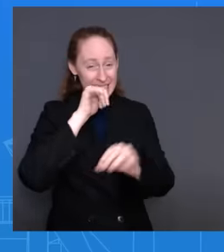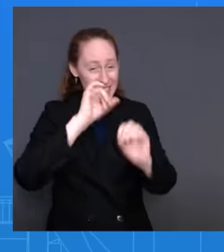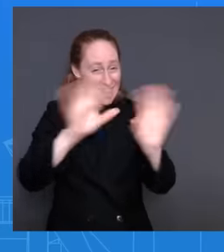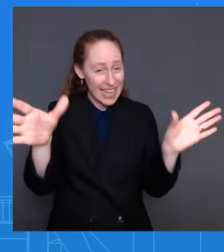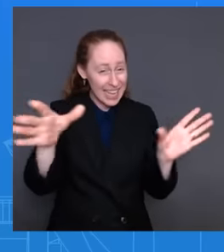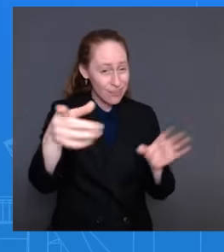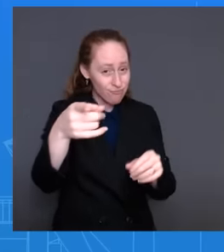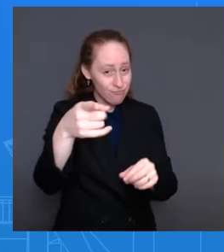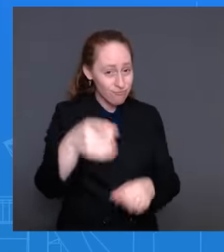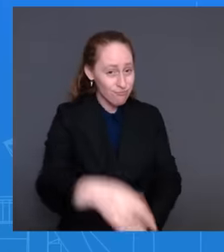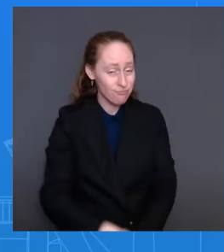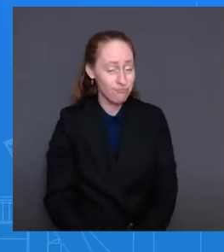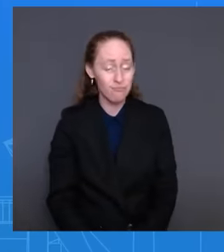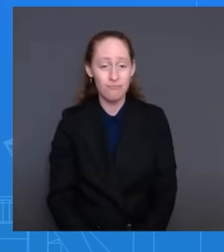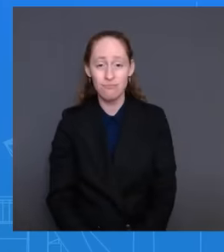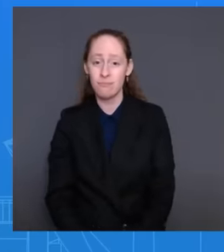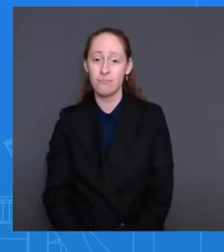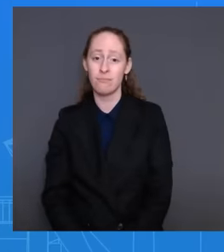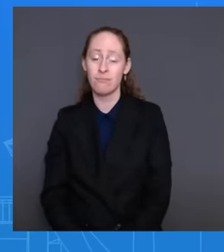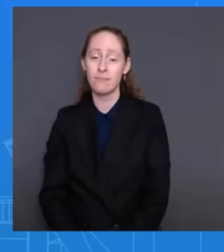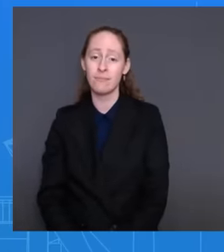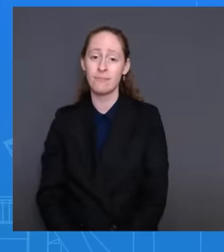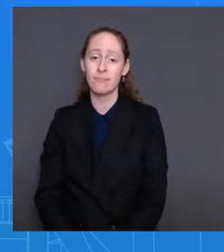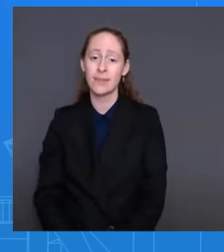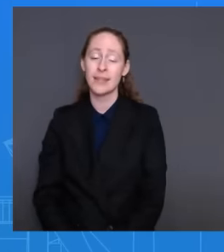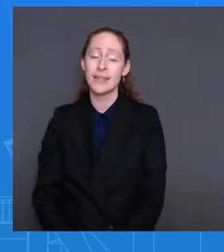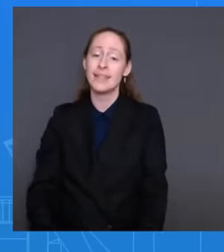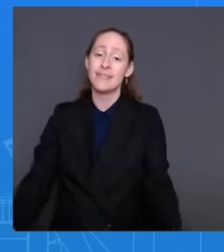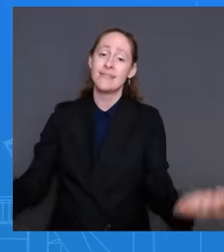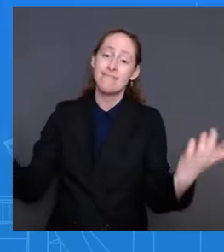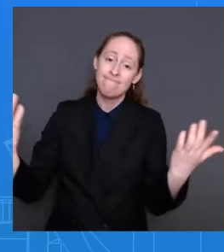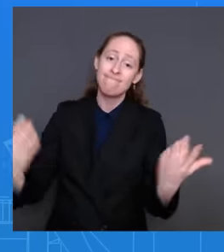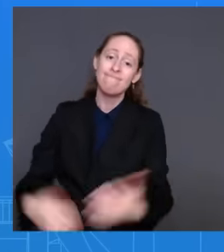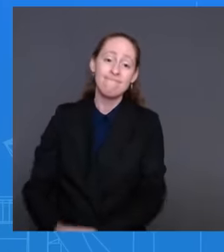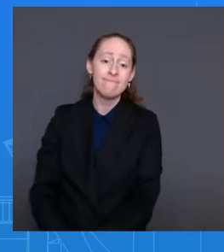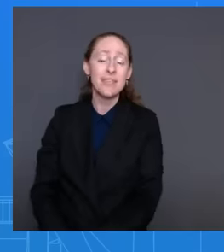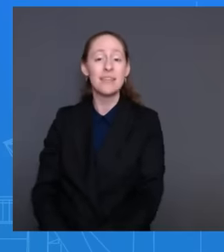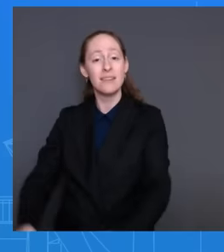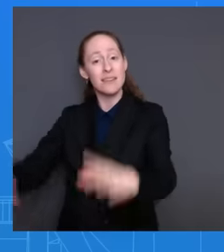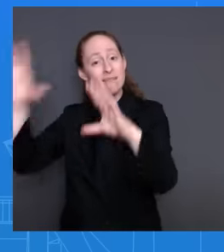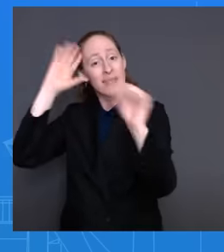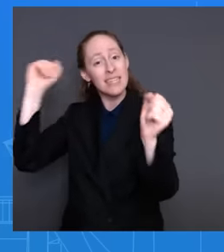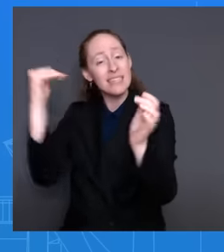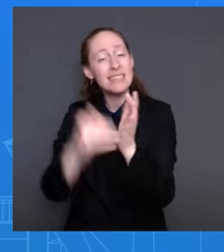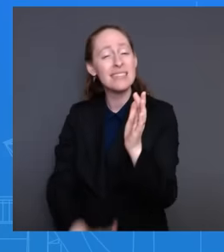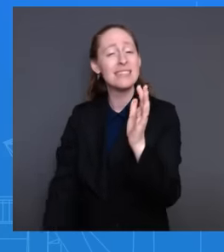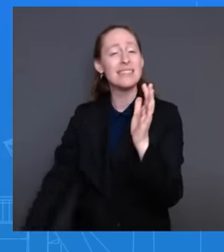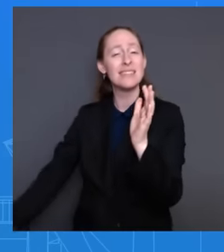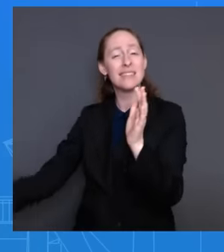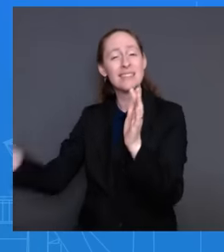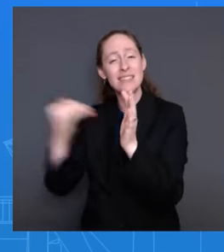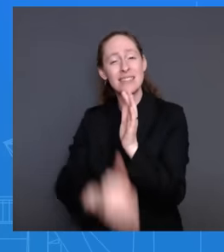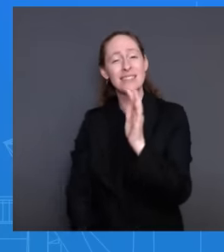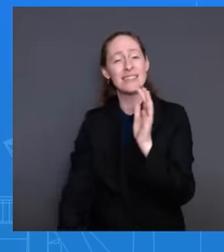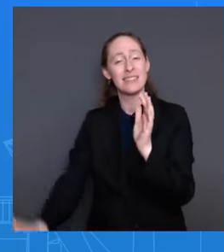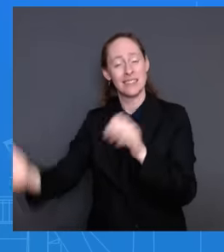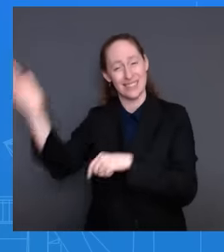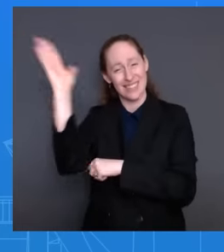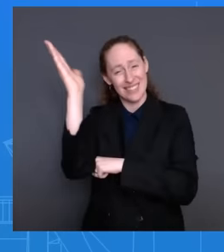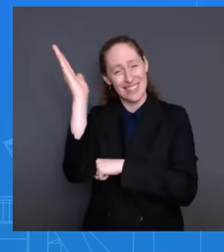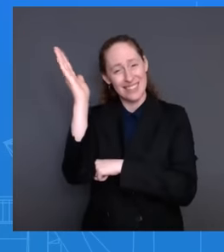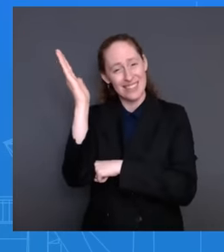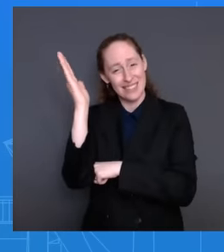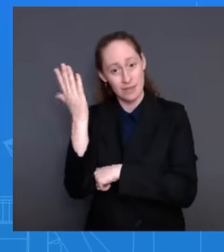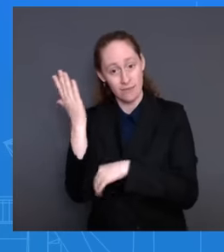to consistently explain to the American people where we are and where we need to go. And that continues to be the way